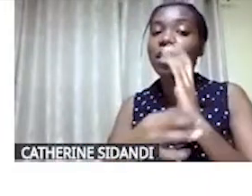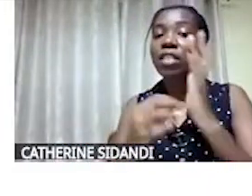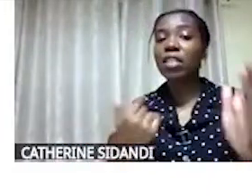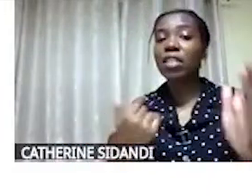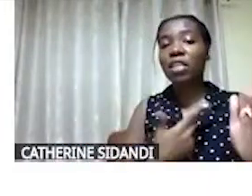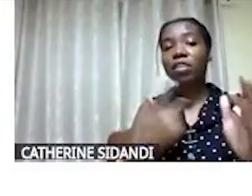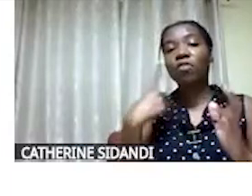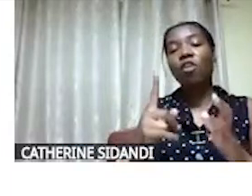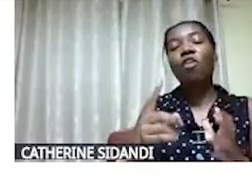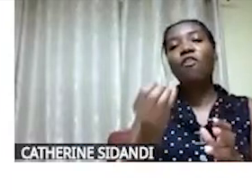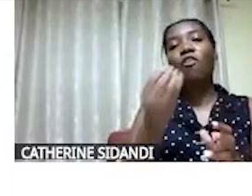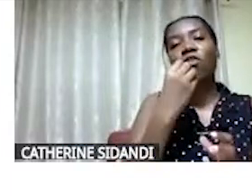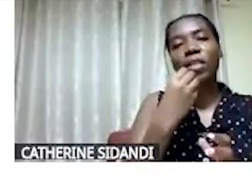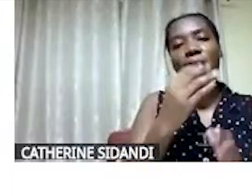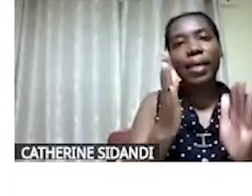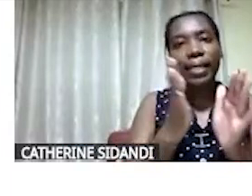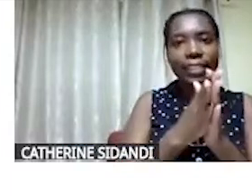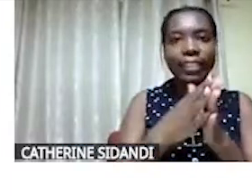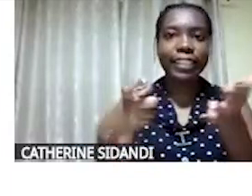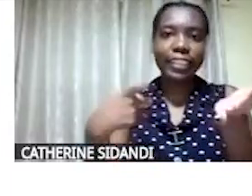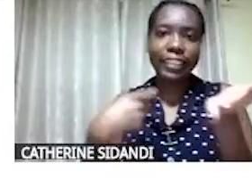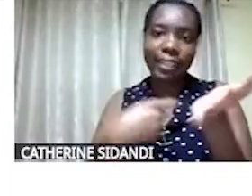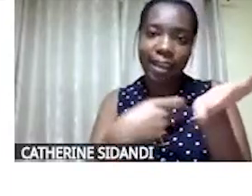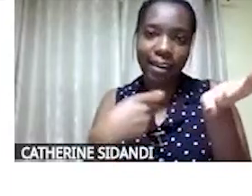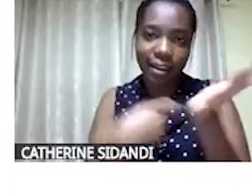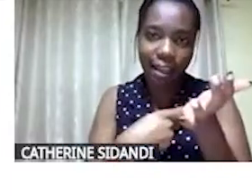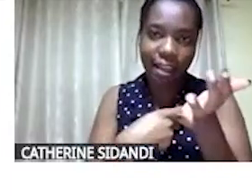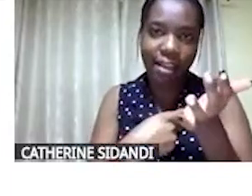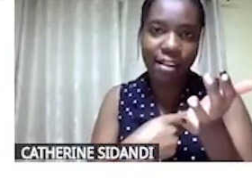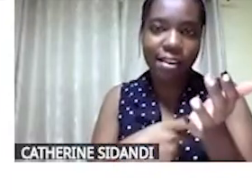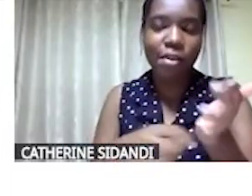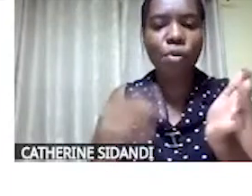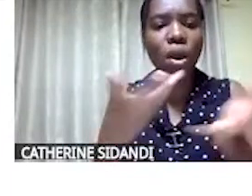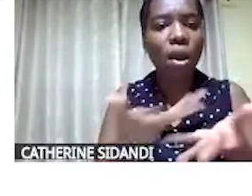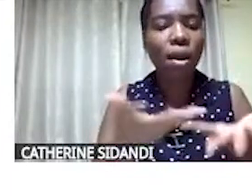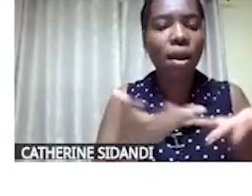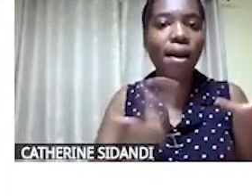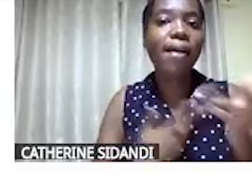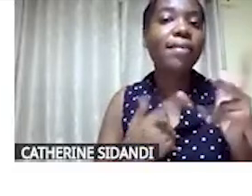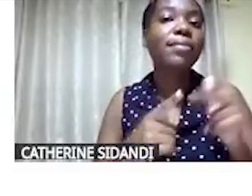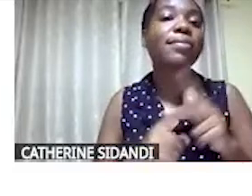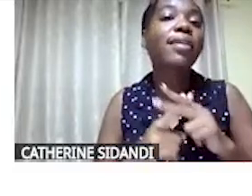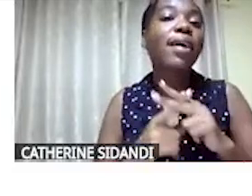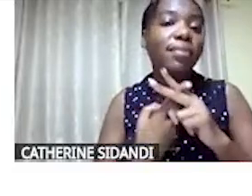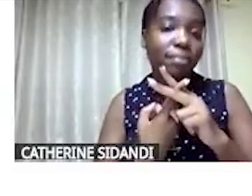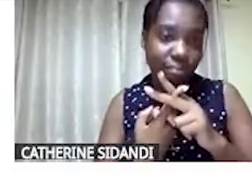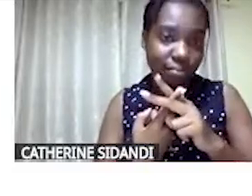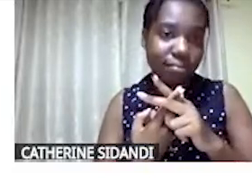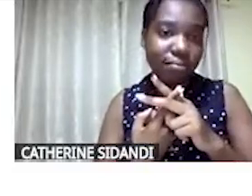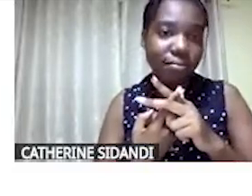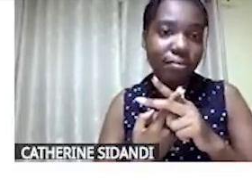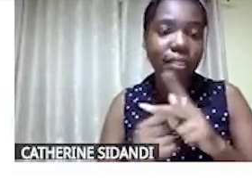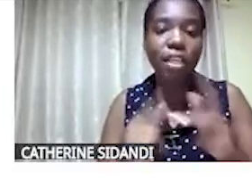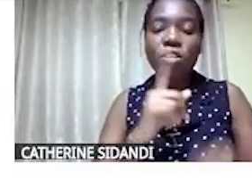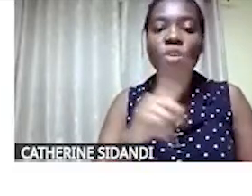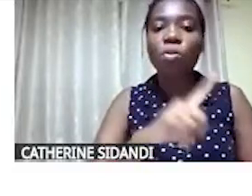that it did exist, or at the point of beginning. And the question here, or